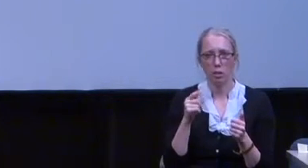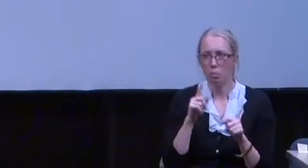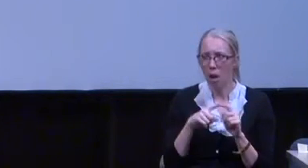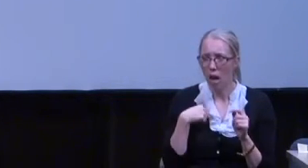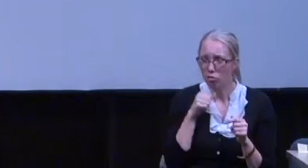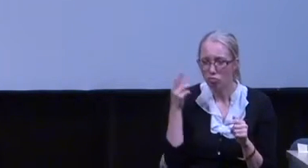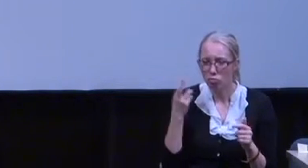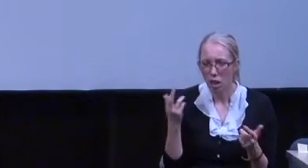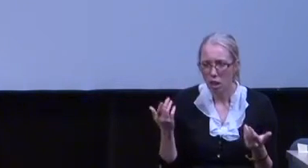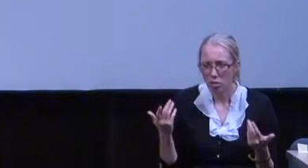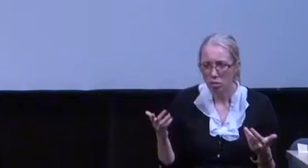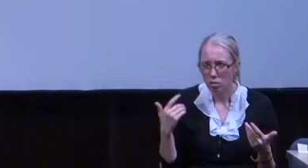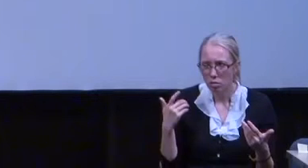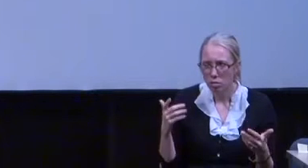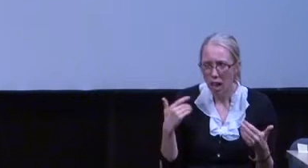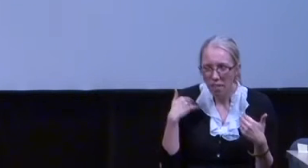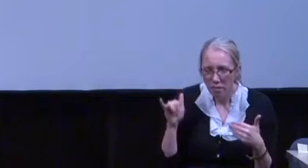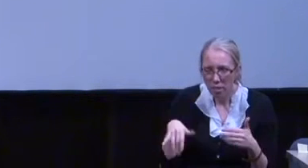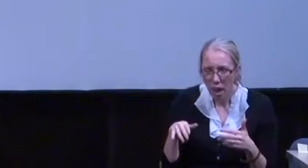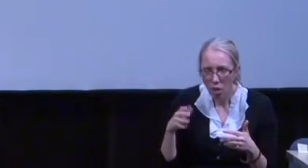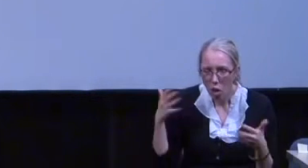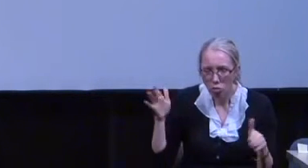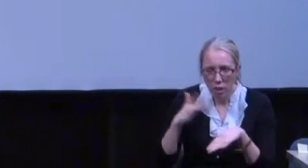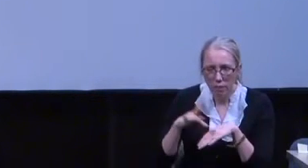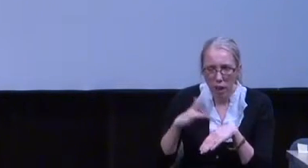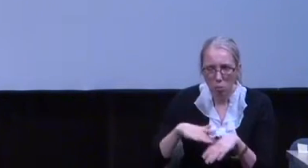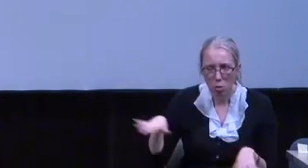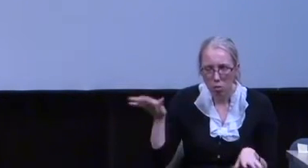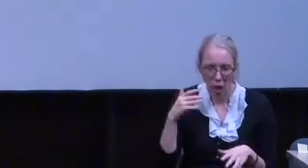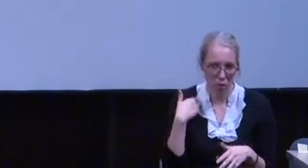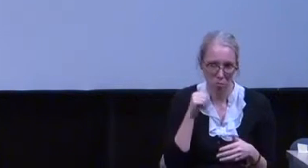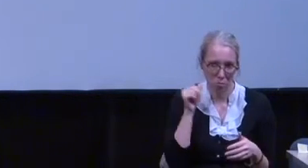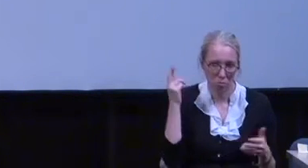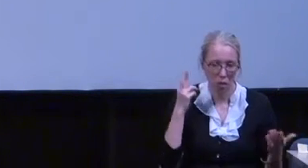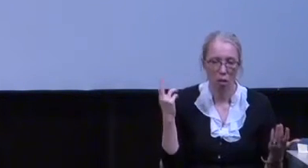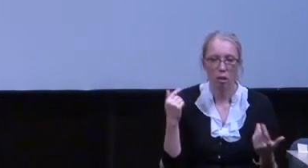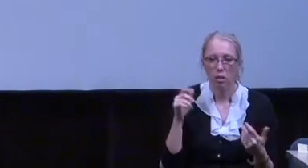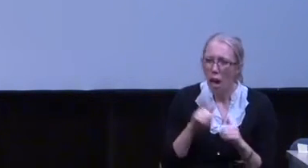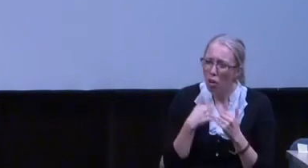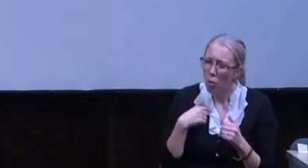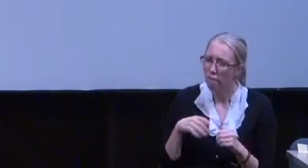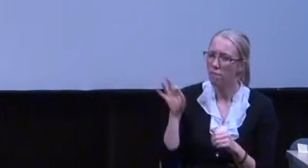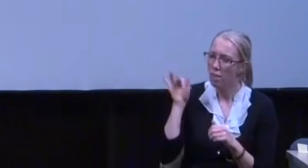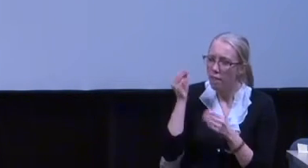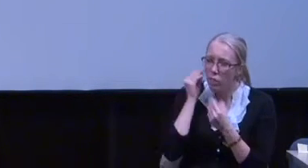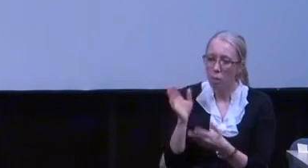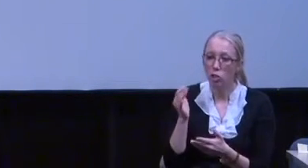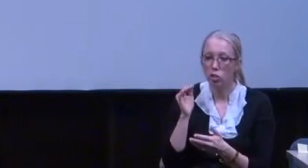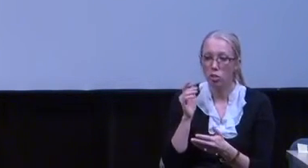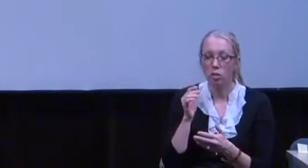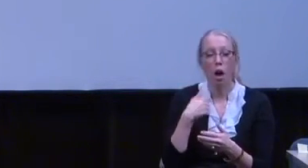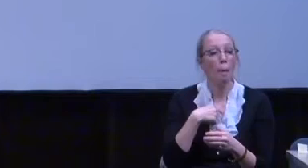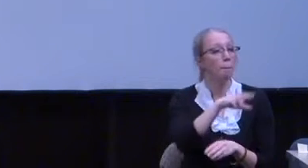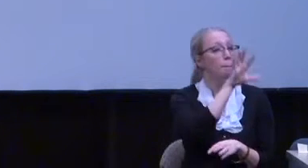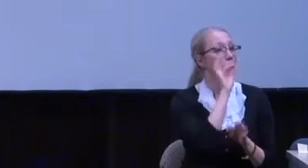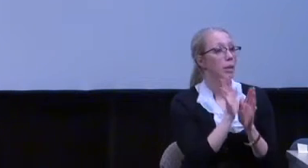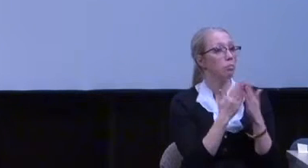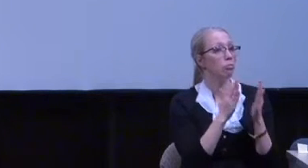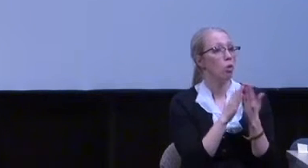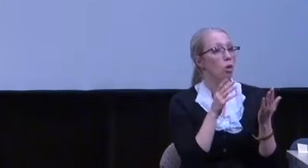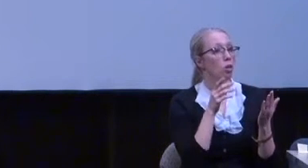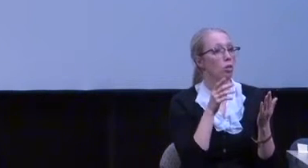could do that first. Like, how do we find out about when we choose a text like that, whether it's